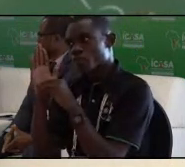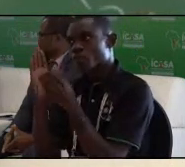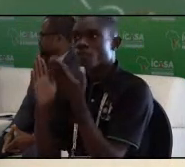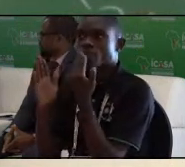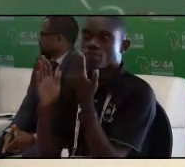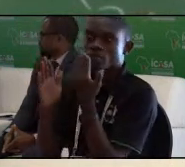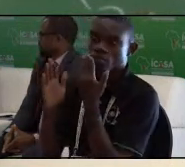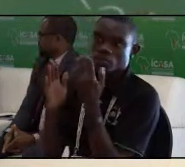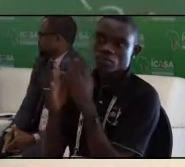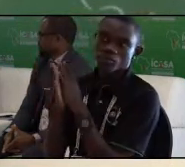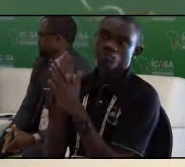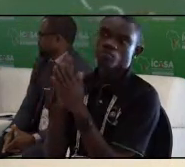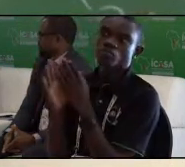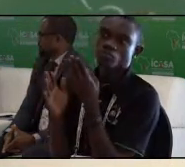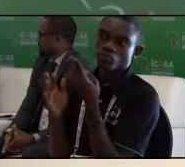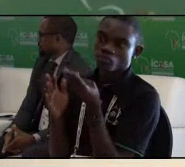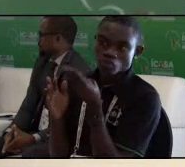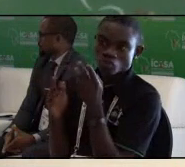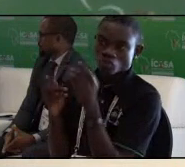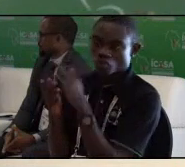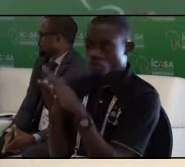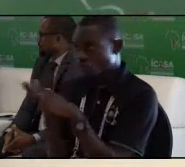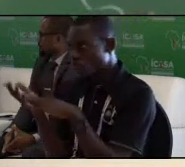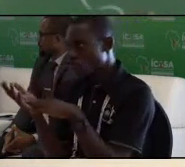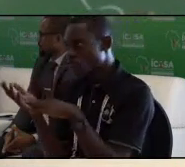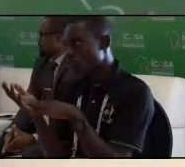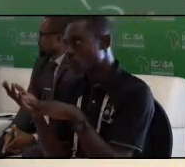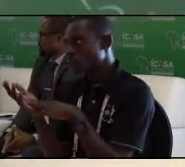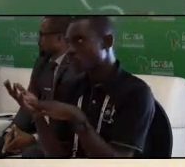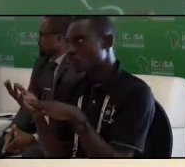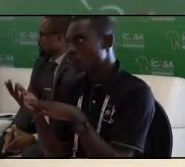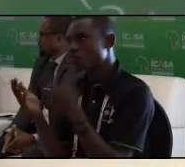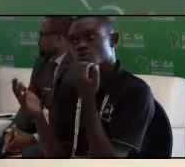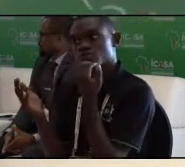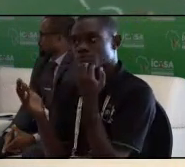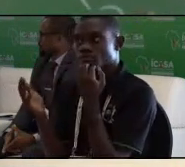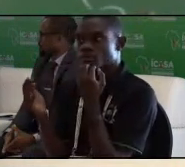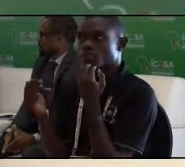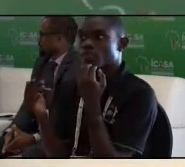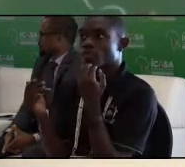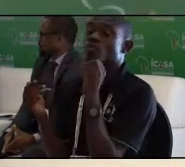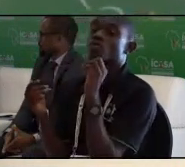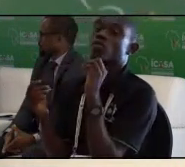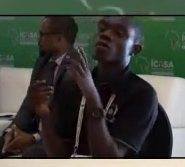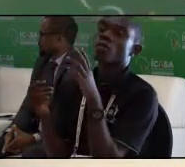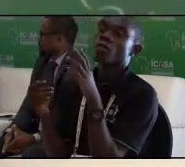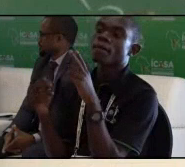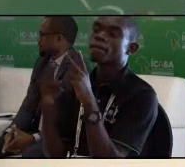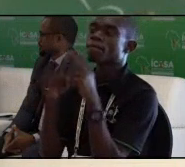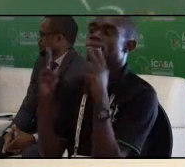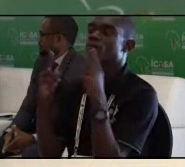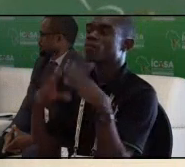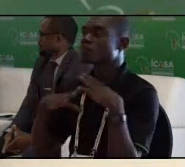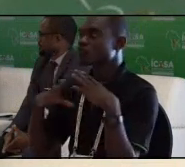then drug shops cannot, because the people who buy their product, they're going to be buying cheaper kits. So